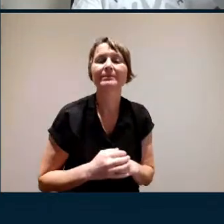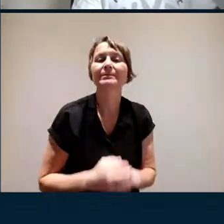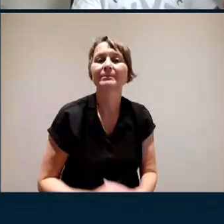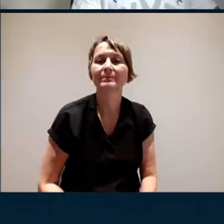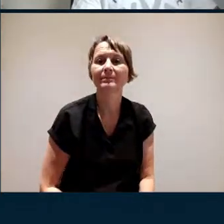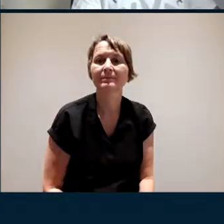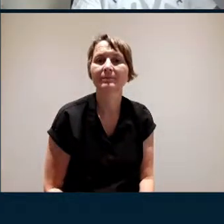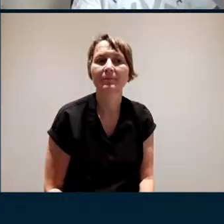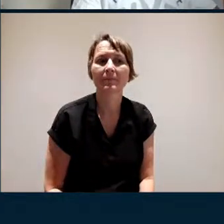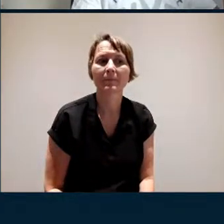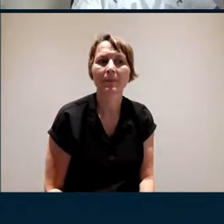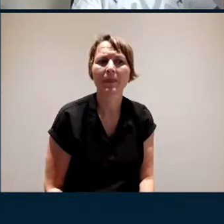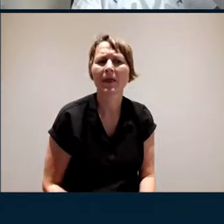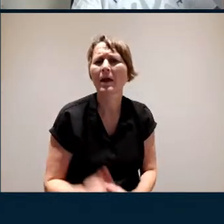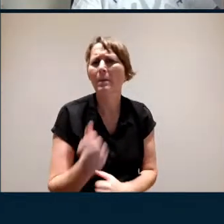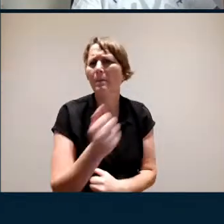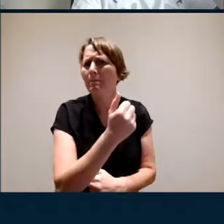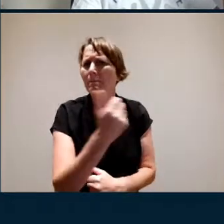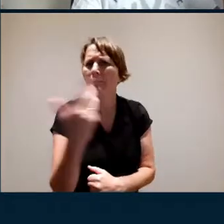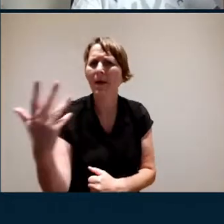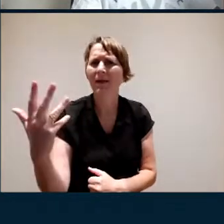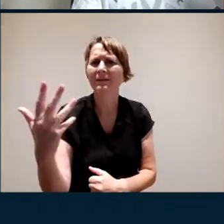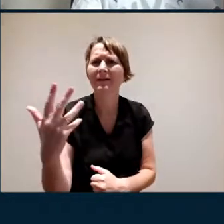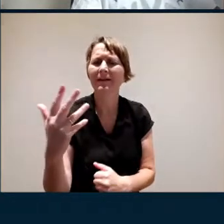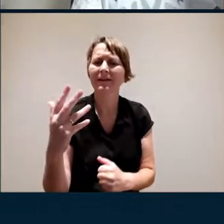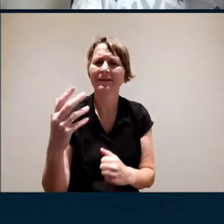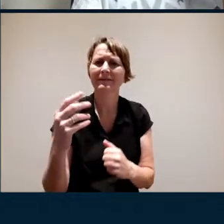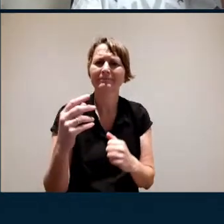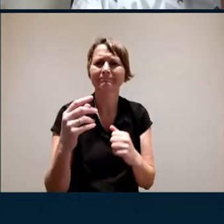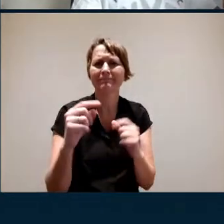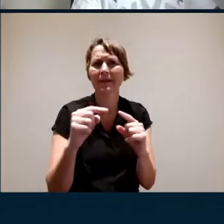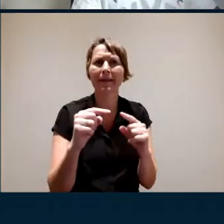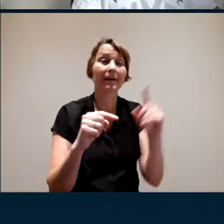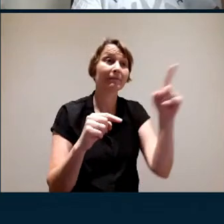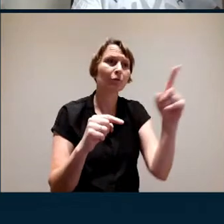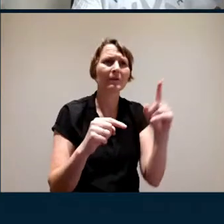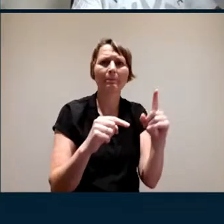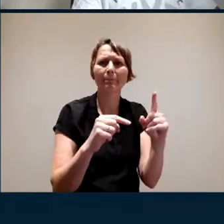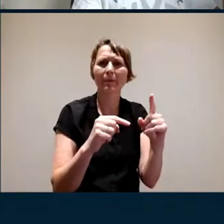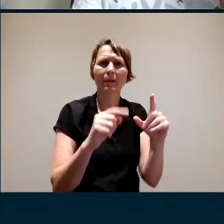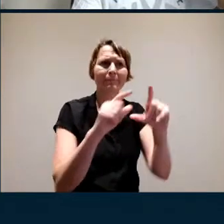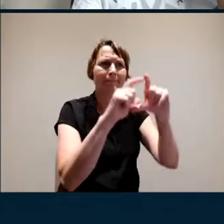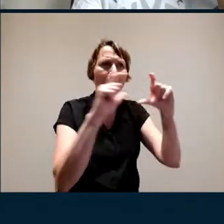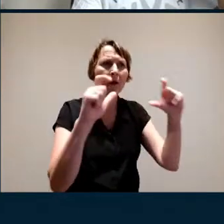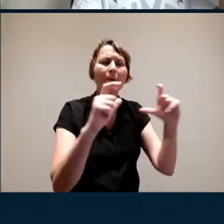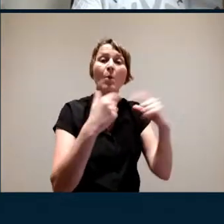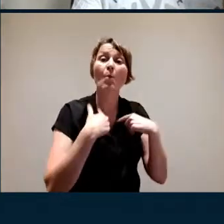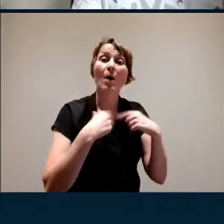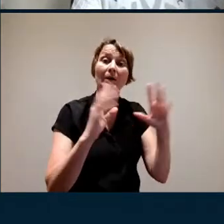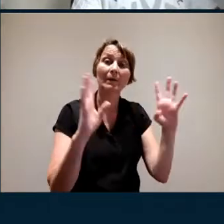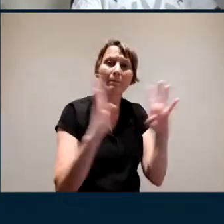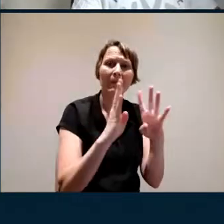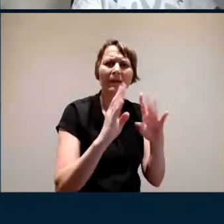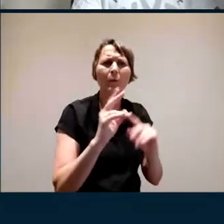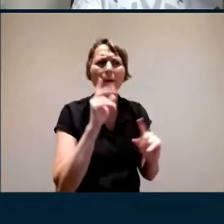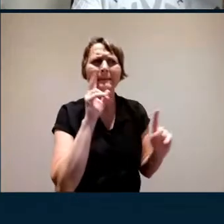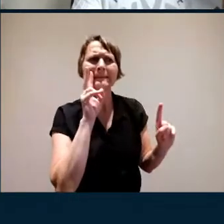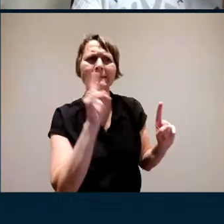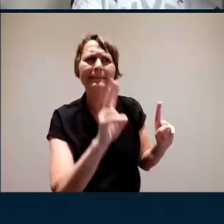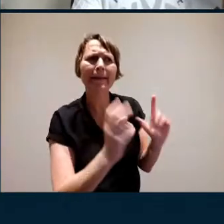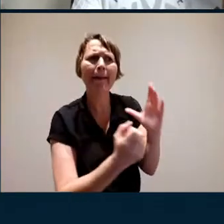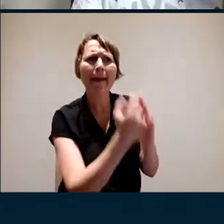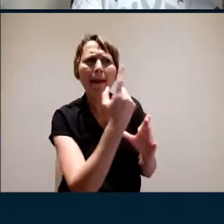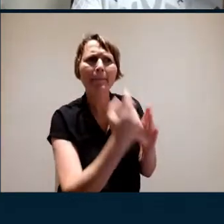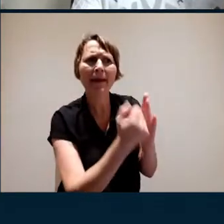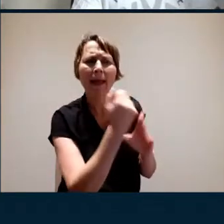meeting certain guidelines within a business. So if you want to lock it, you want to monitor it, you want to have it linked to